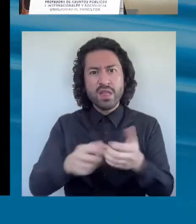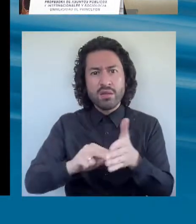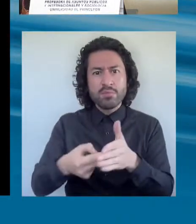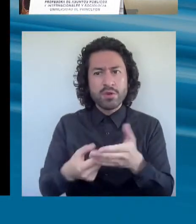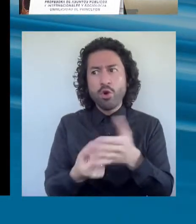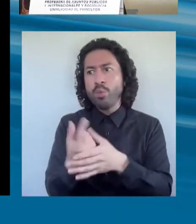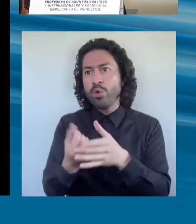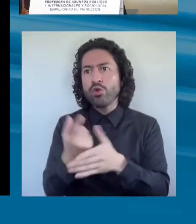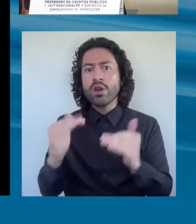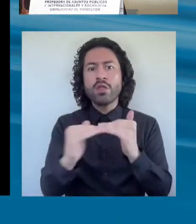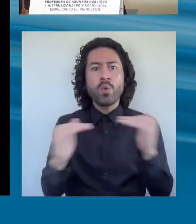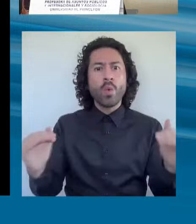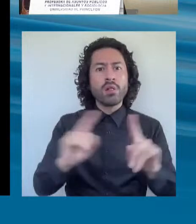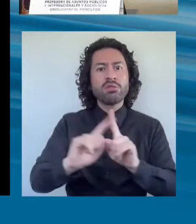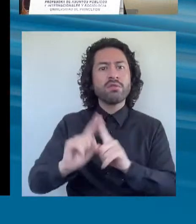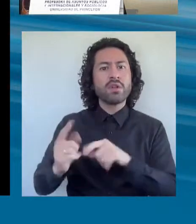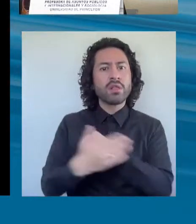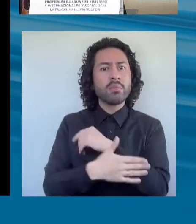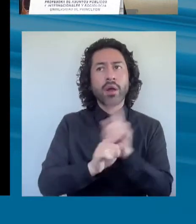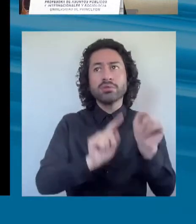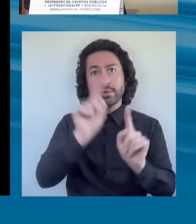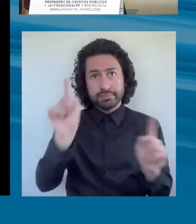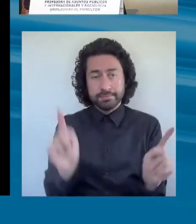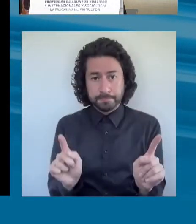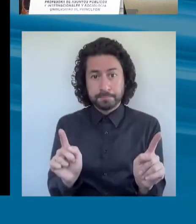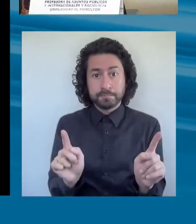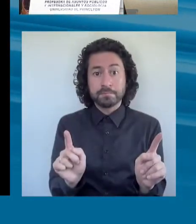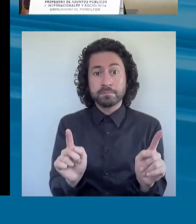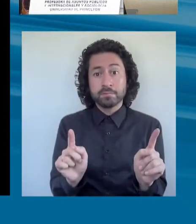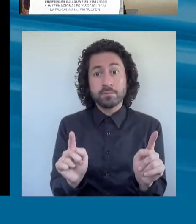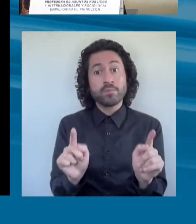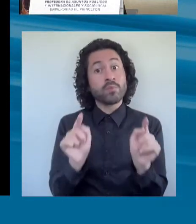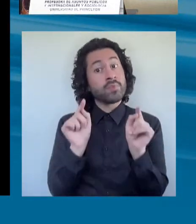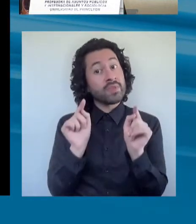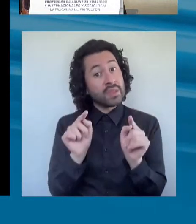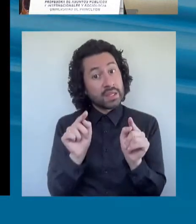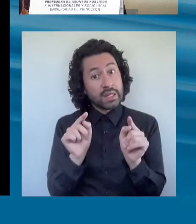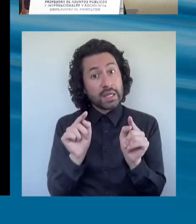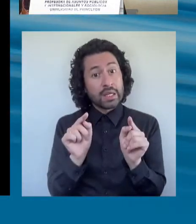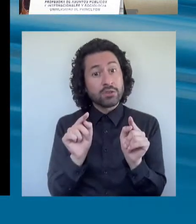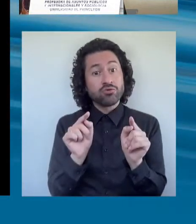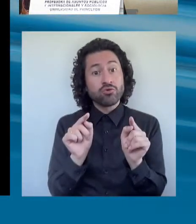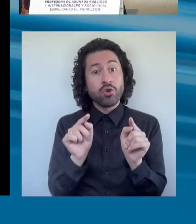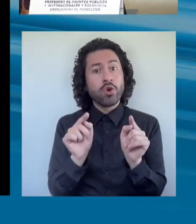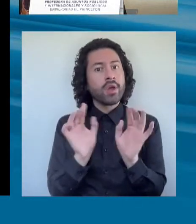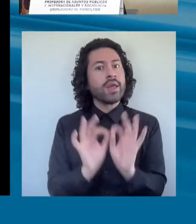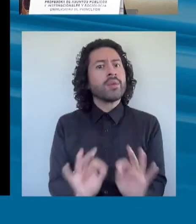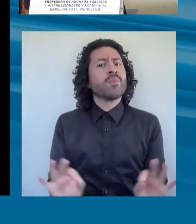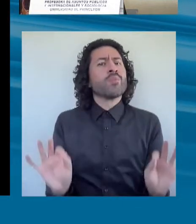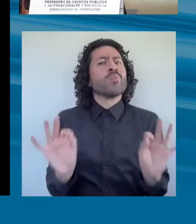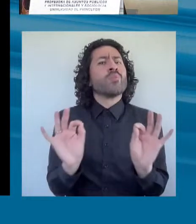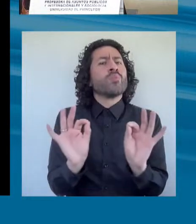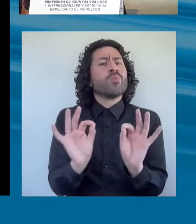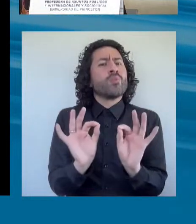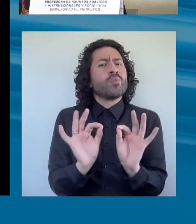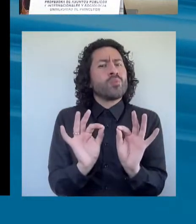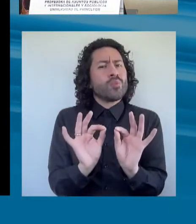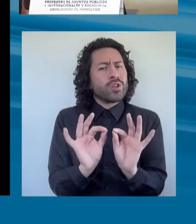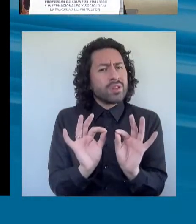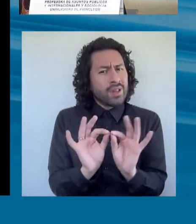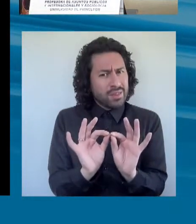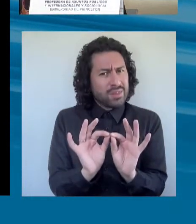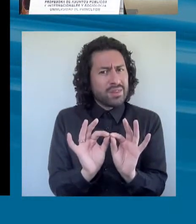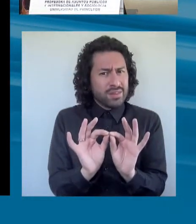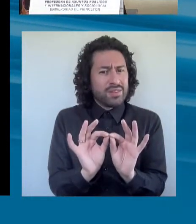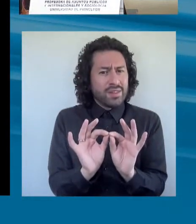is measured by the association between parental income and the income of adult children. There's a strong association, and it